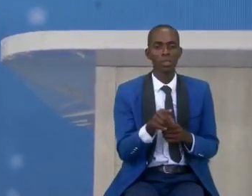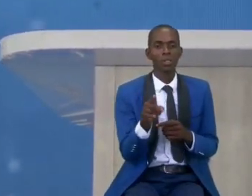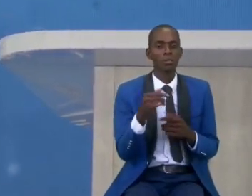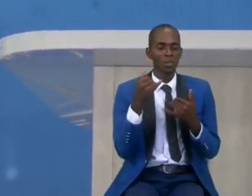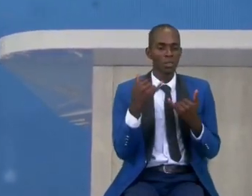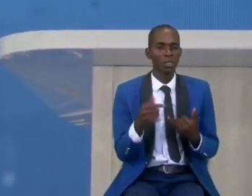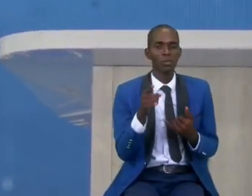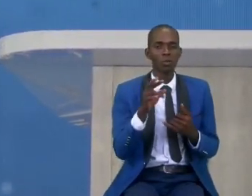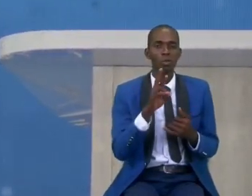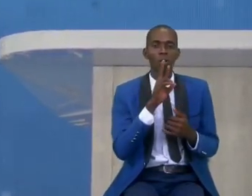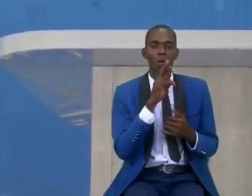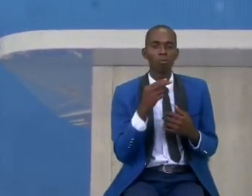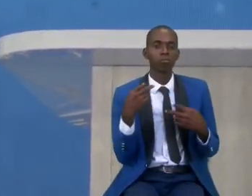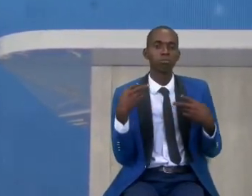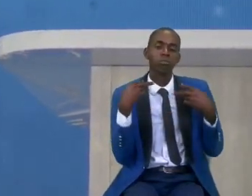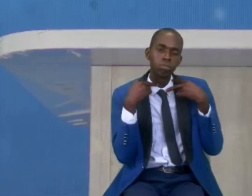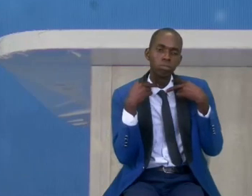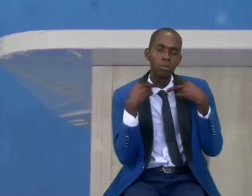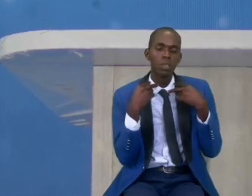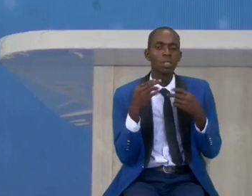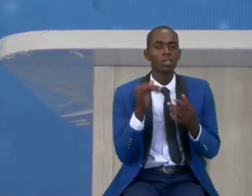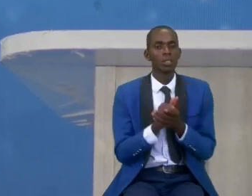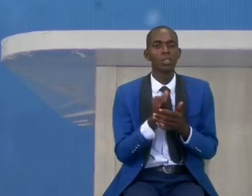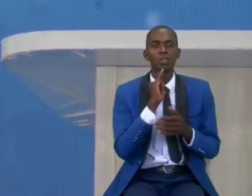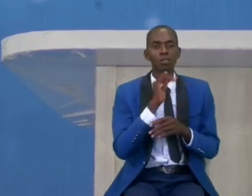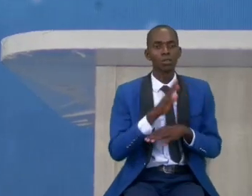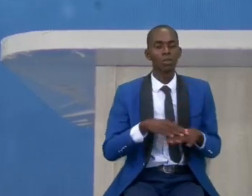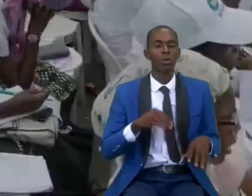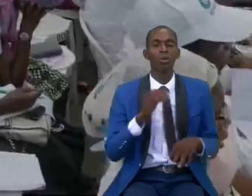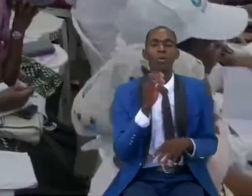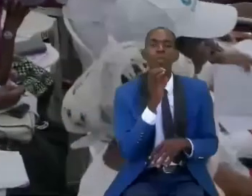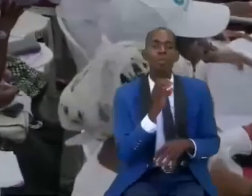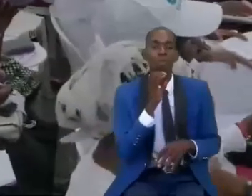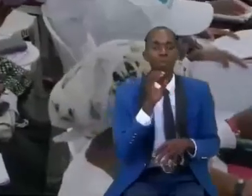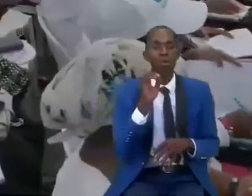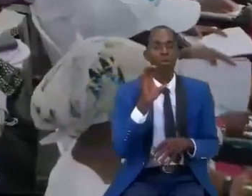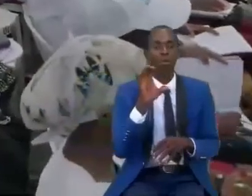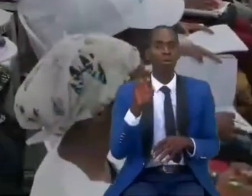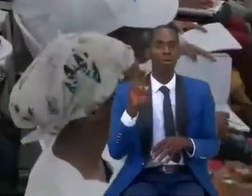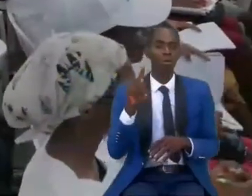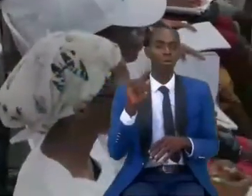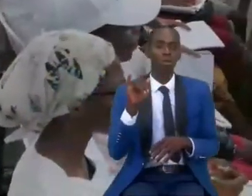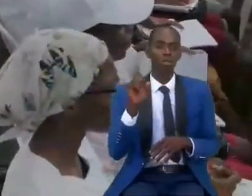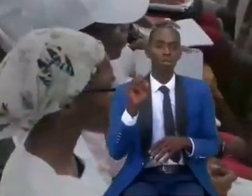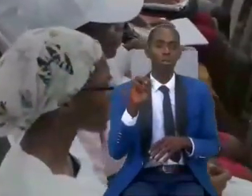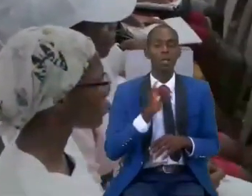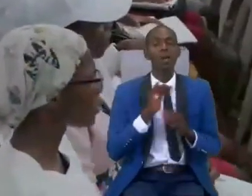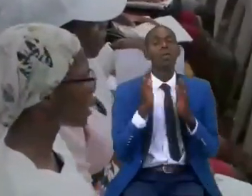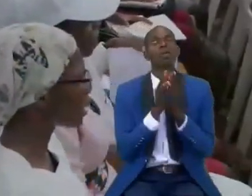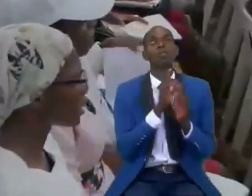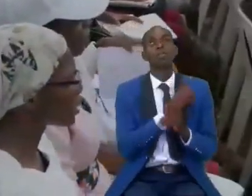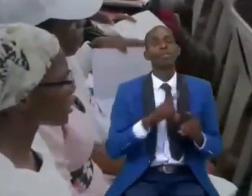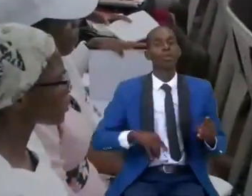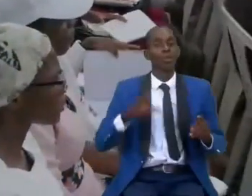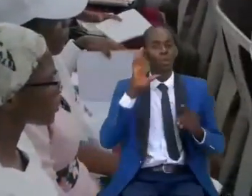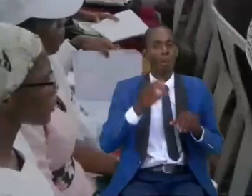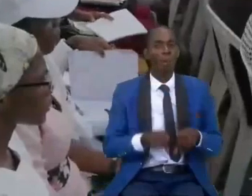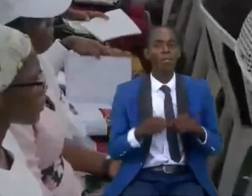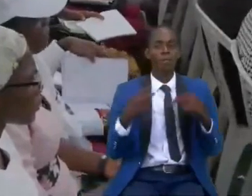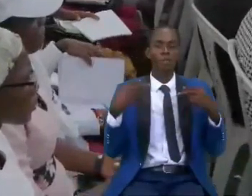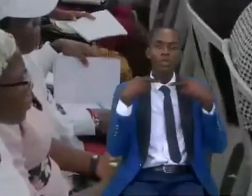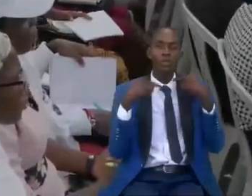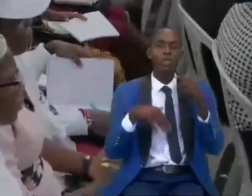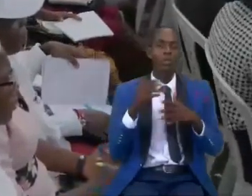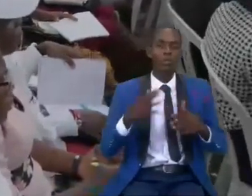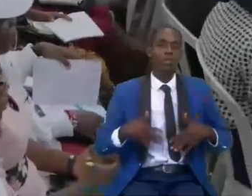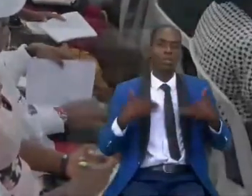But the Lord will break the yoke from your life today. Yeah. He'll set you free. And